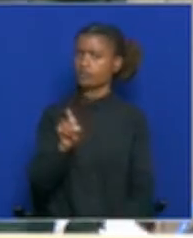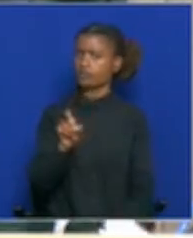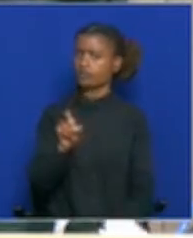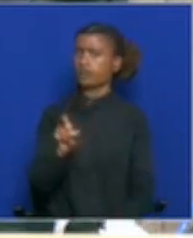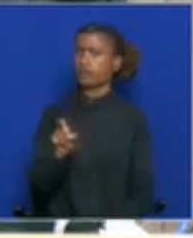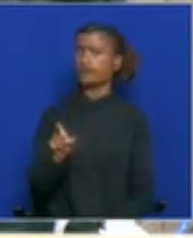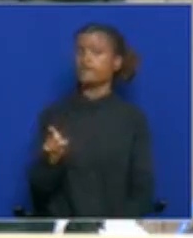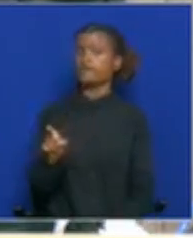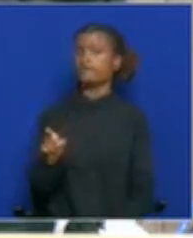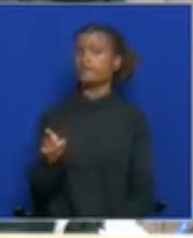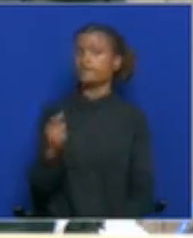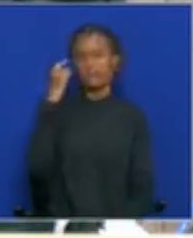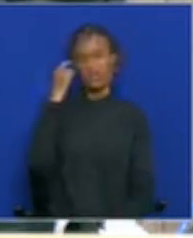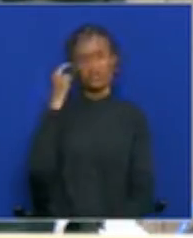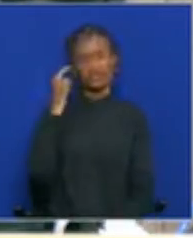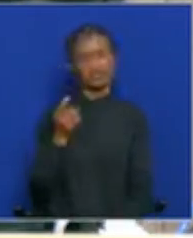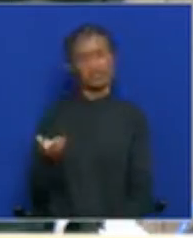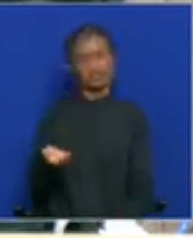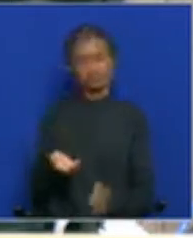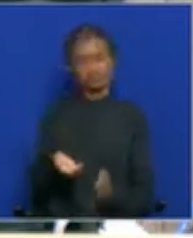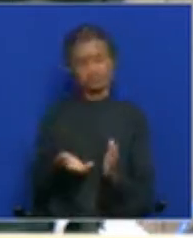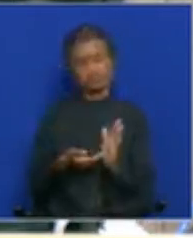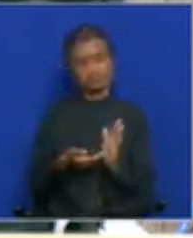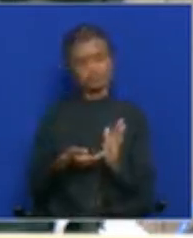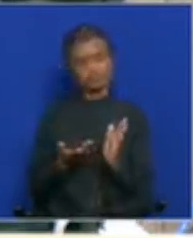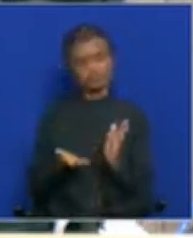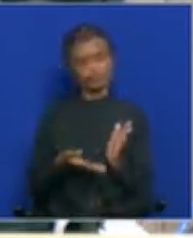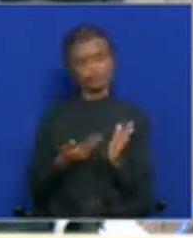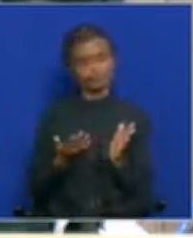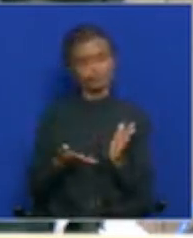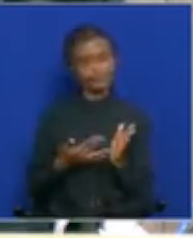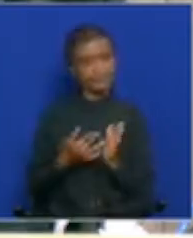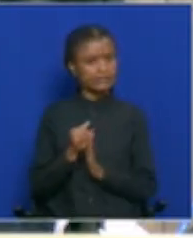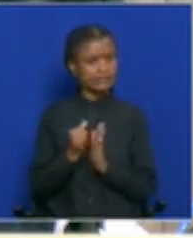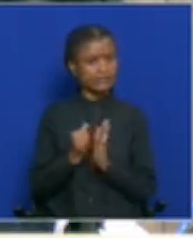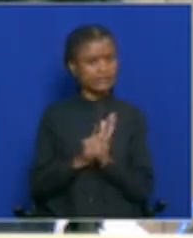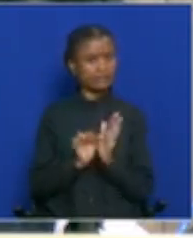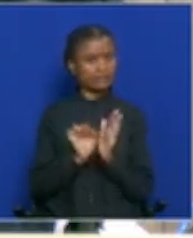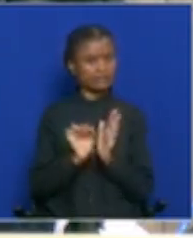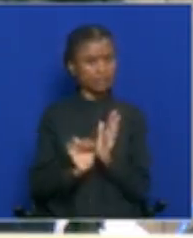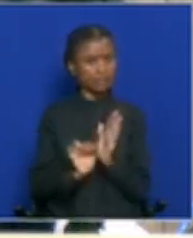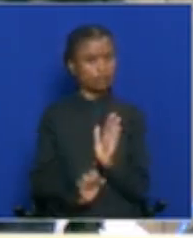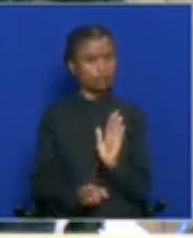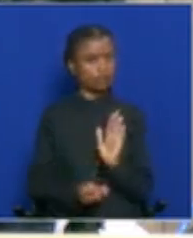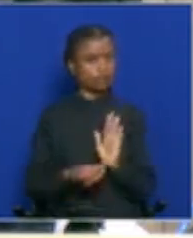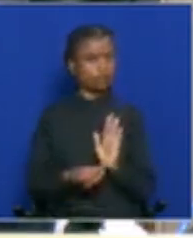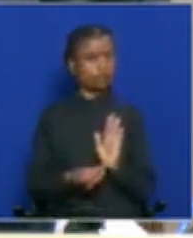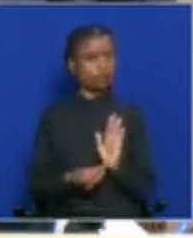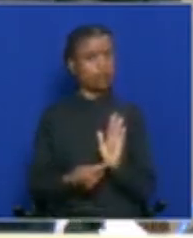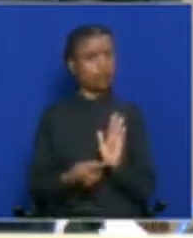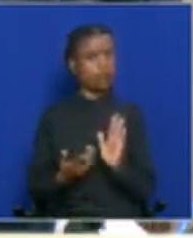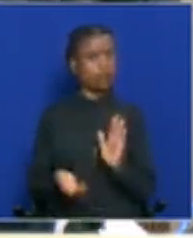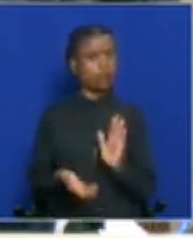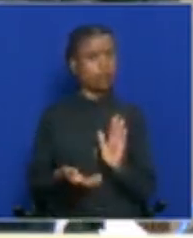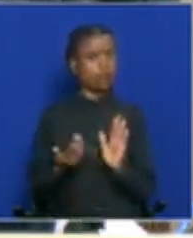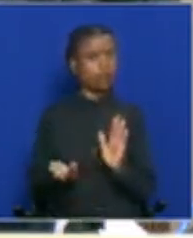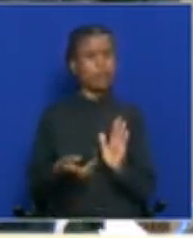somewhere in your or on your statement. Isn't there somewhere in your statement where you